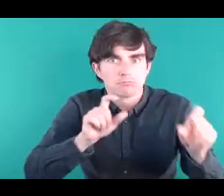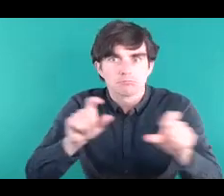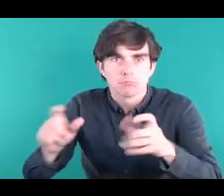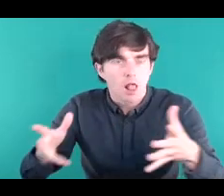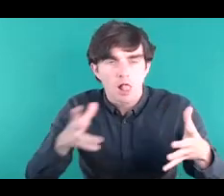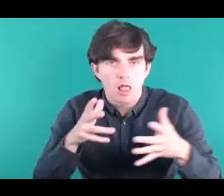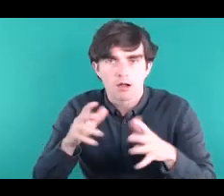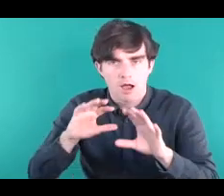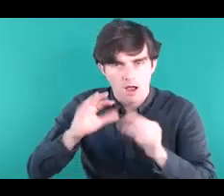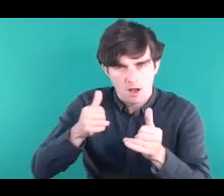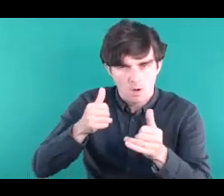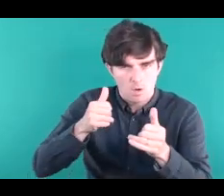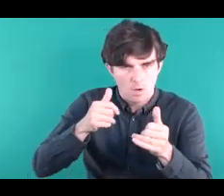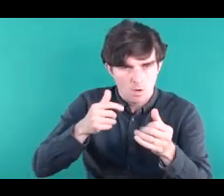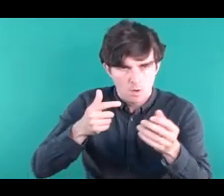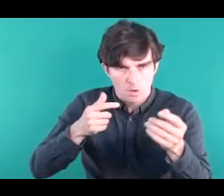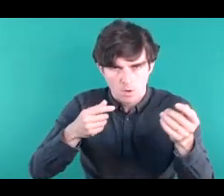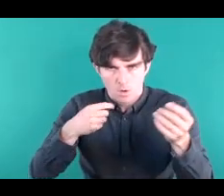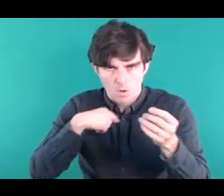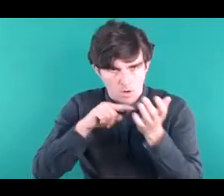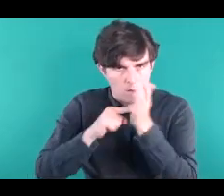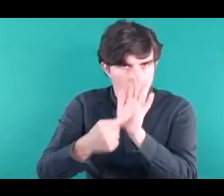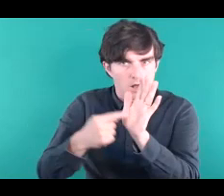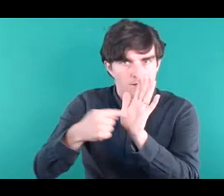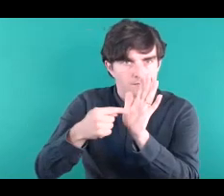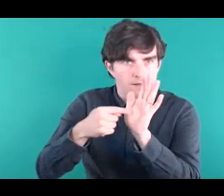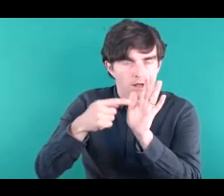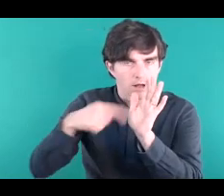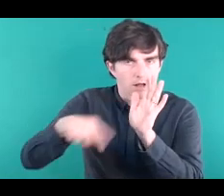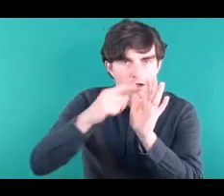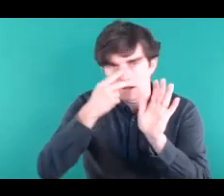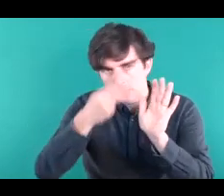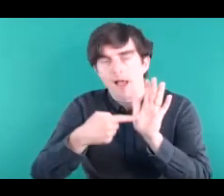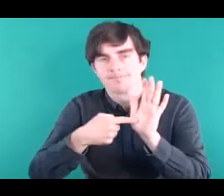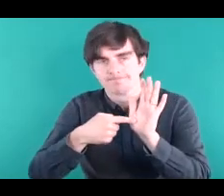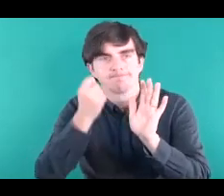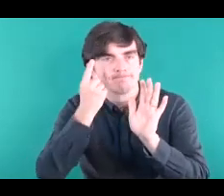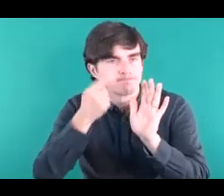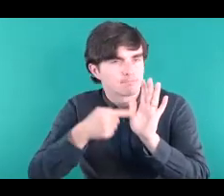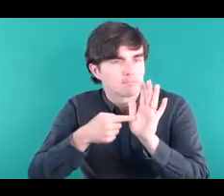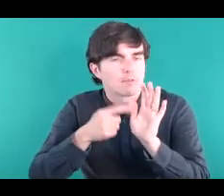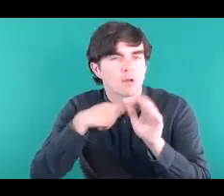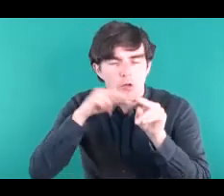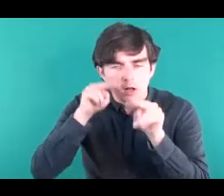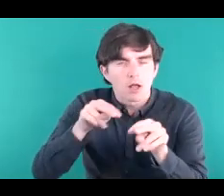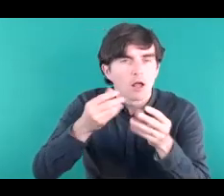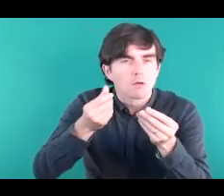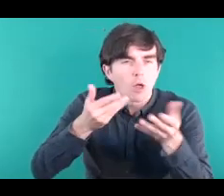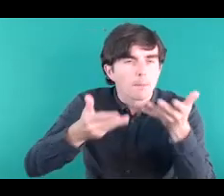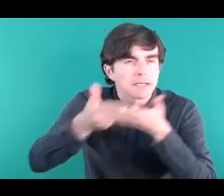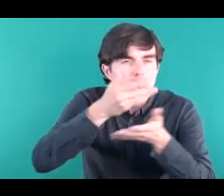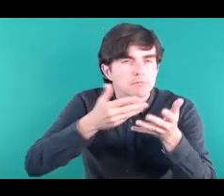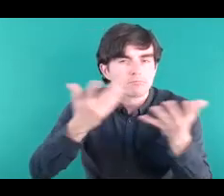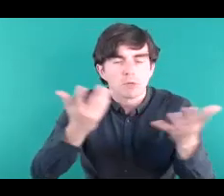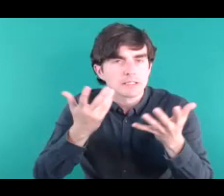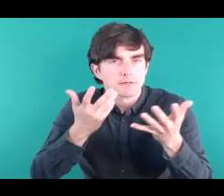looking at the economic impact, the purpose of this element is to identify actually what are